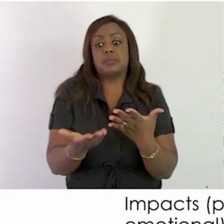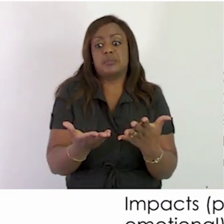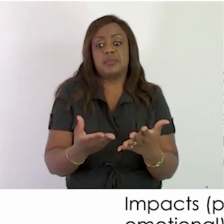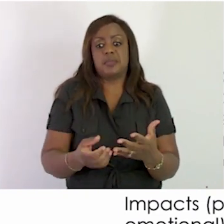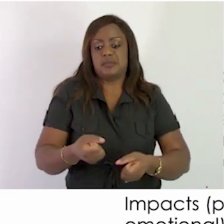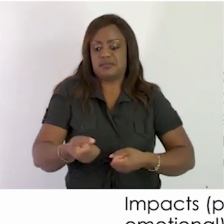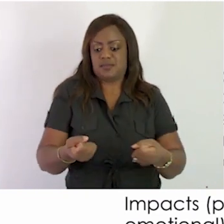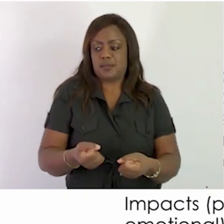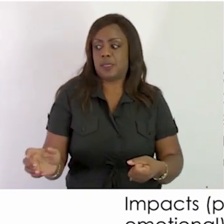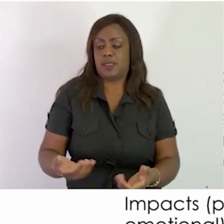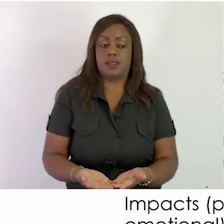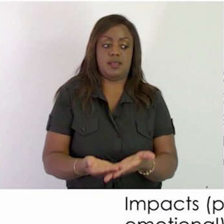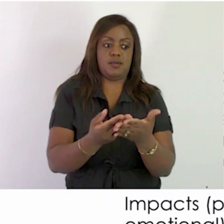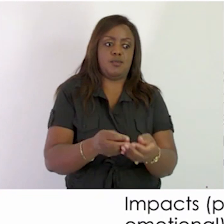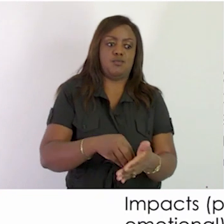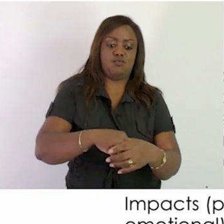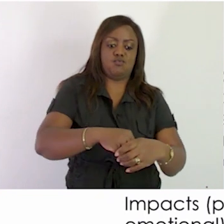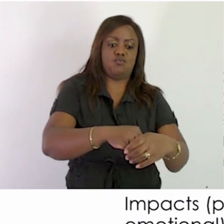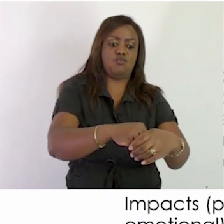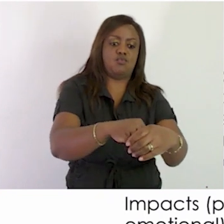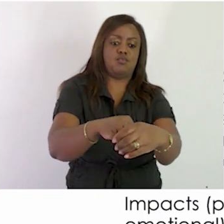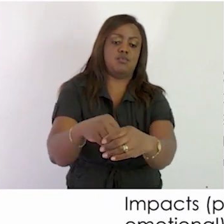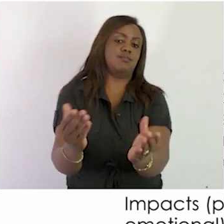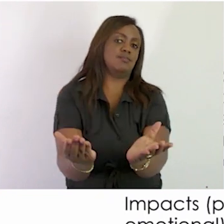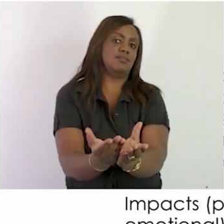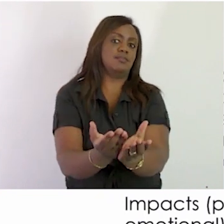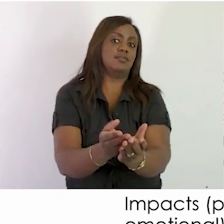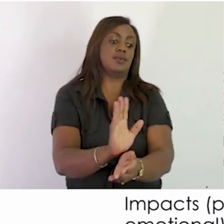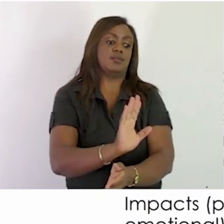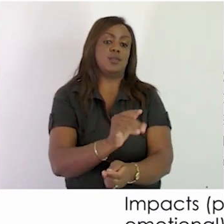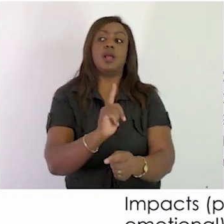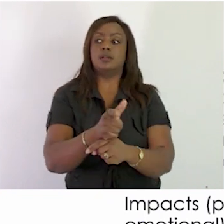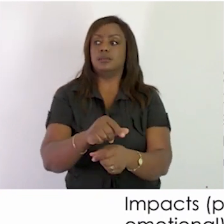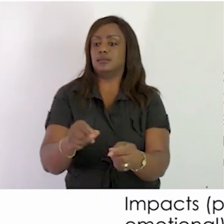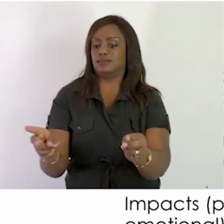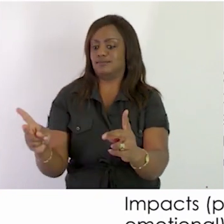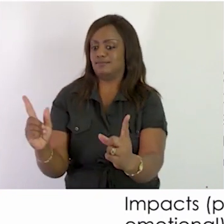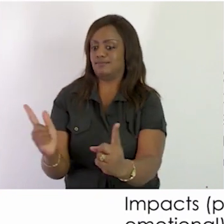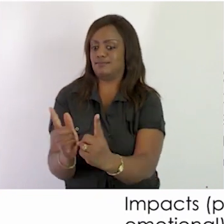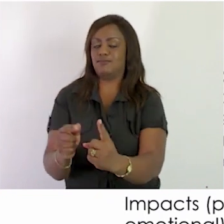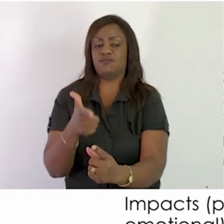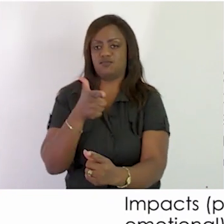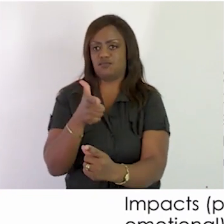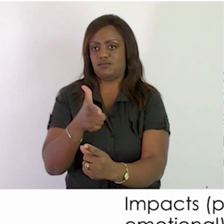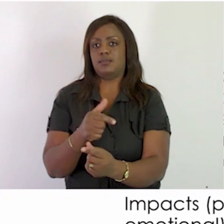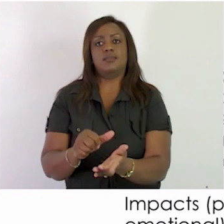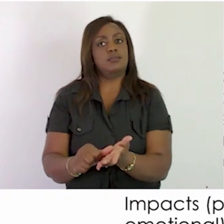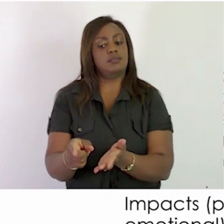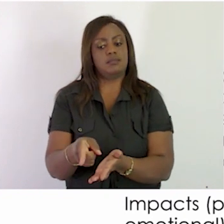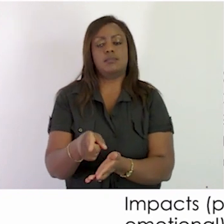in their cars. And then we look at the sex workers. Sex workers, these are people that sell sex for